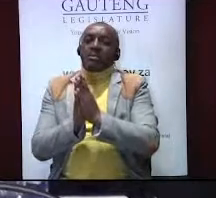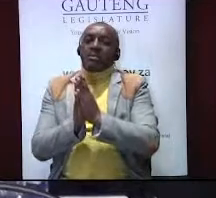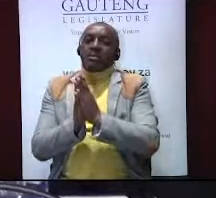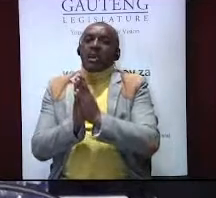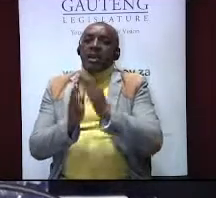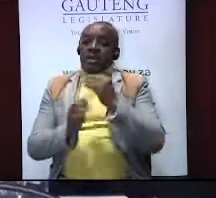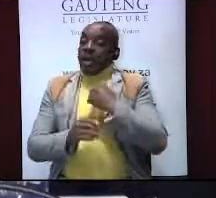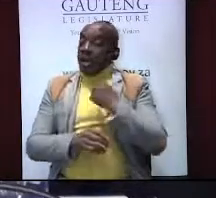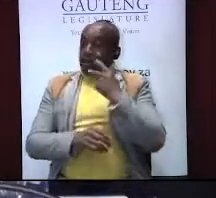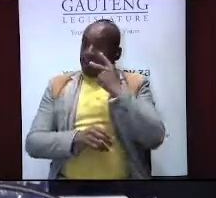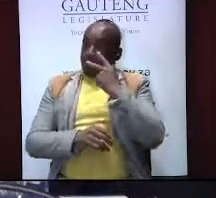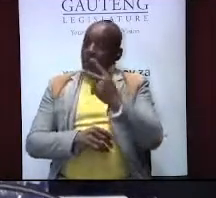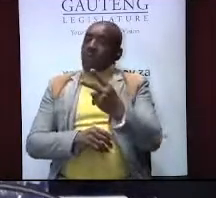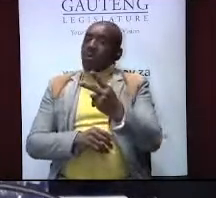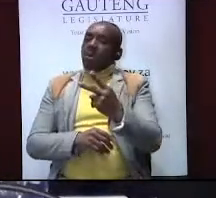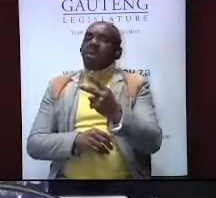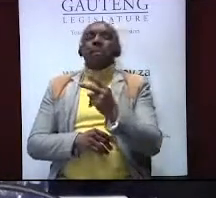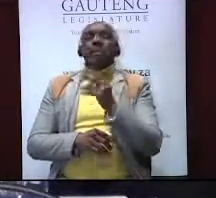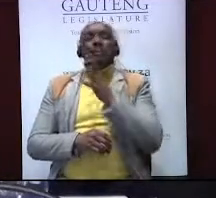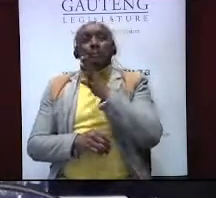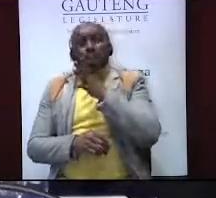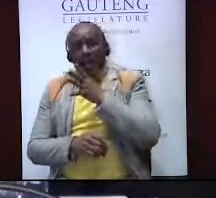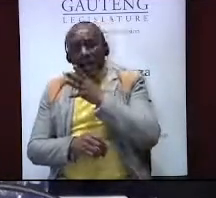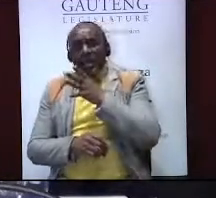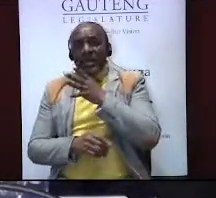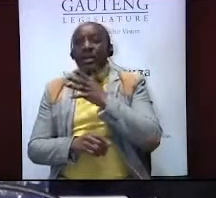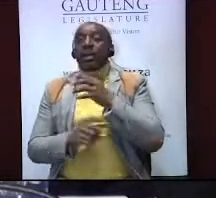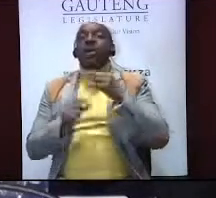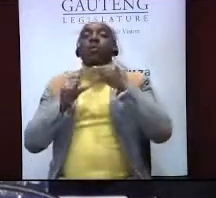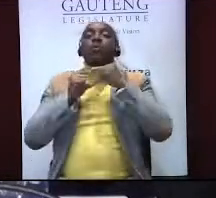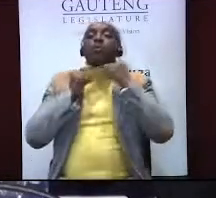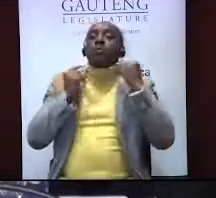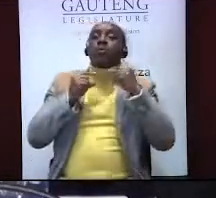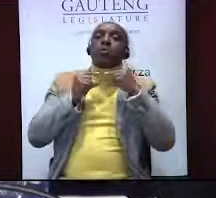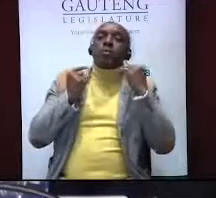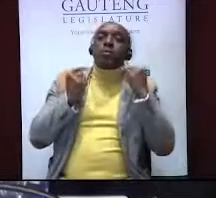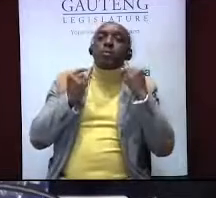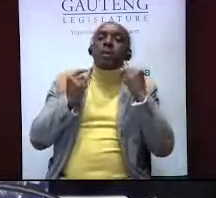I've seen so many